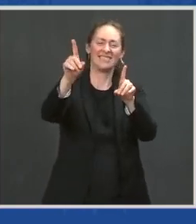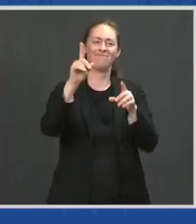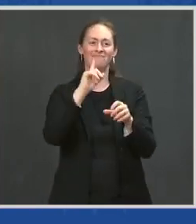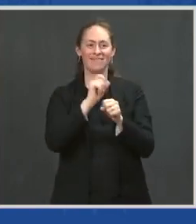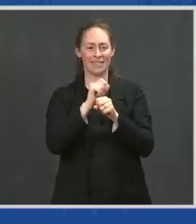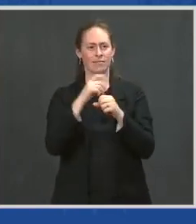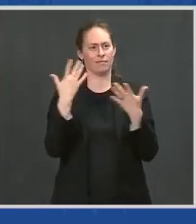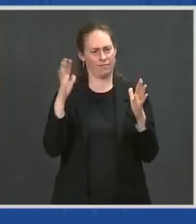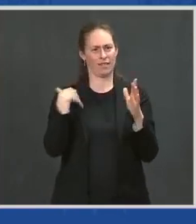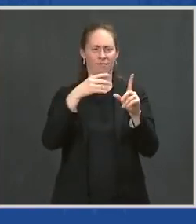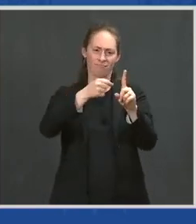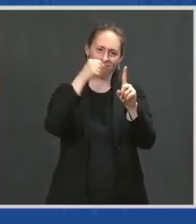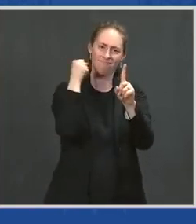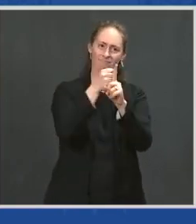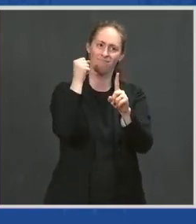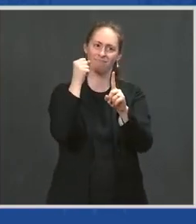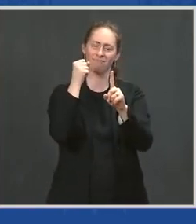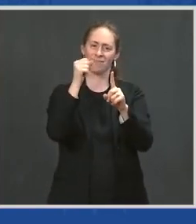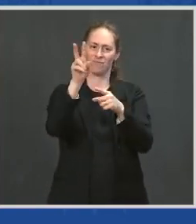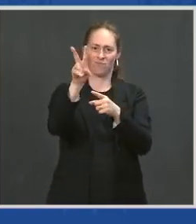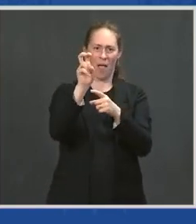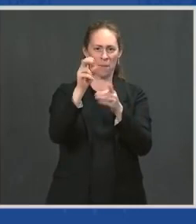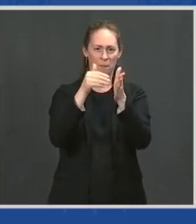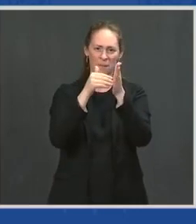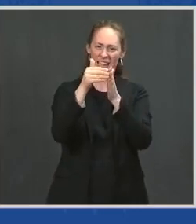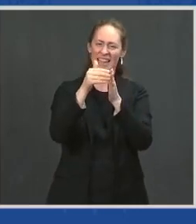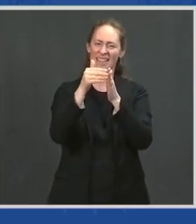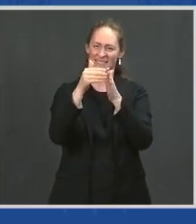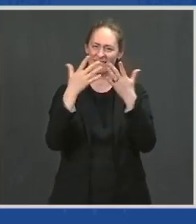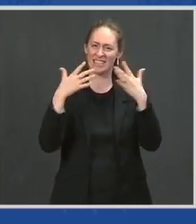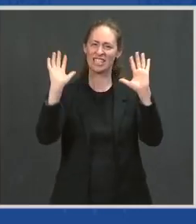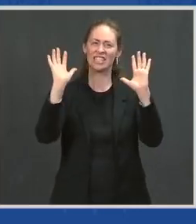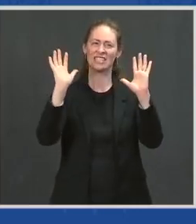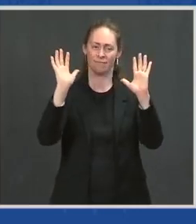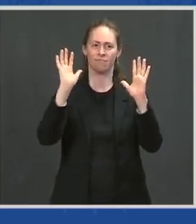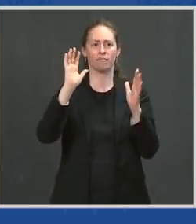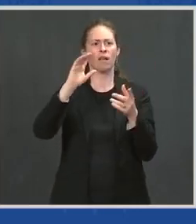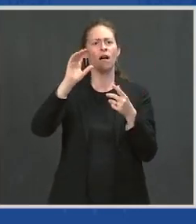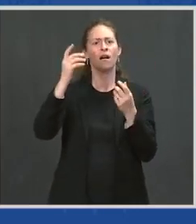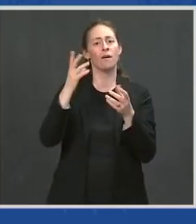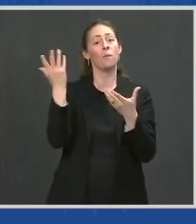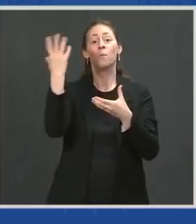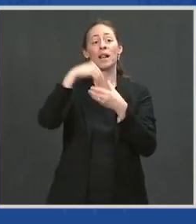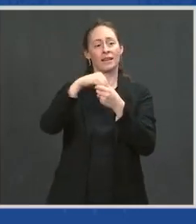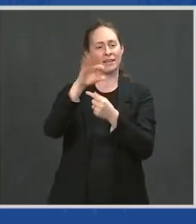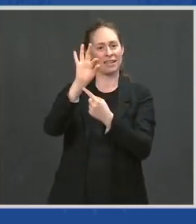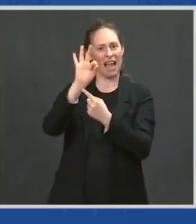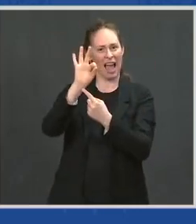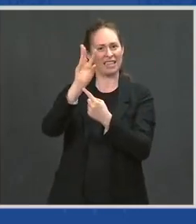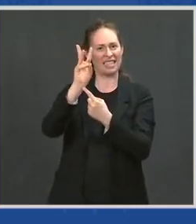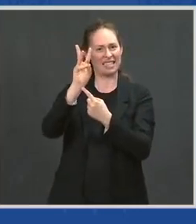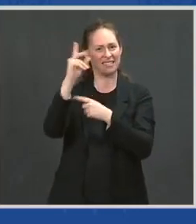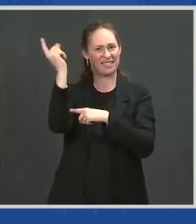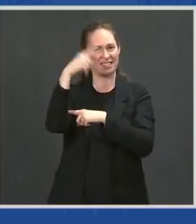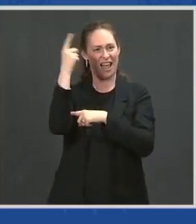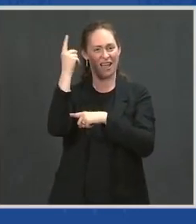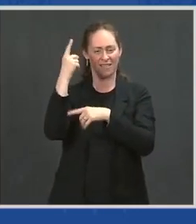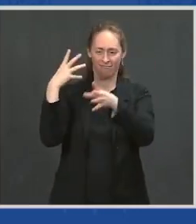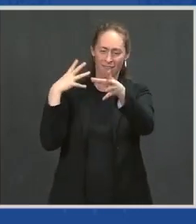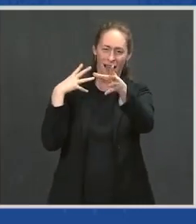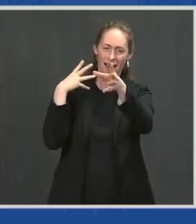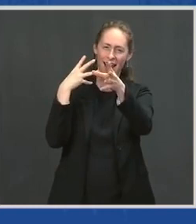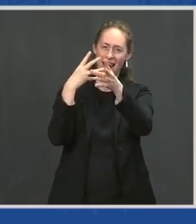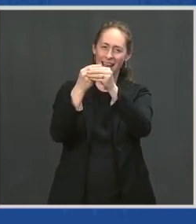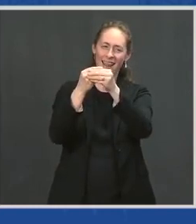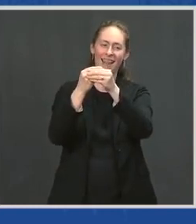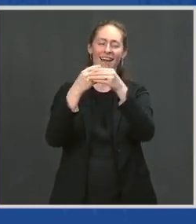shots in the 92nd day in office. 200 million shots in 100 days. In